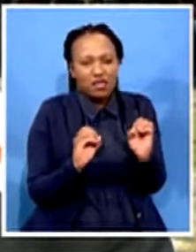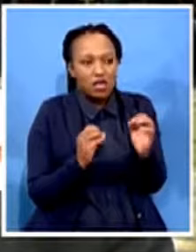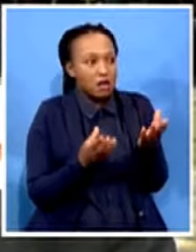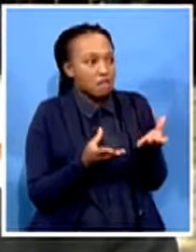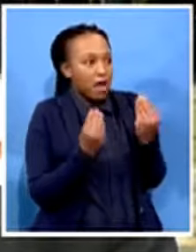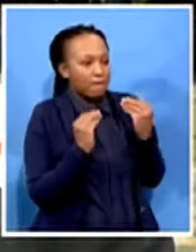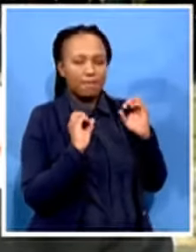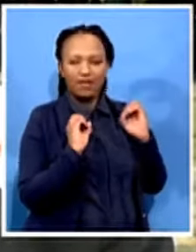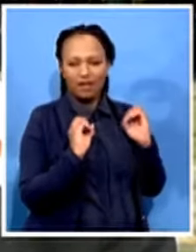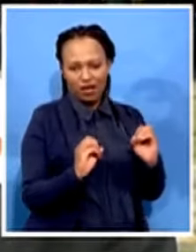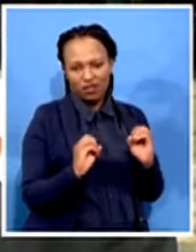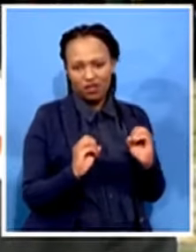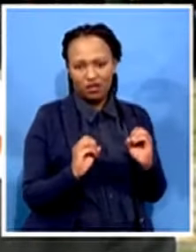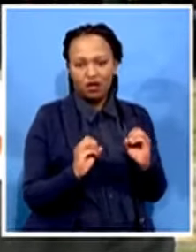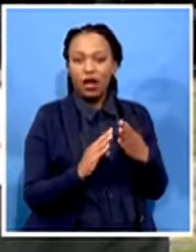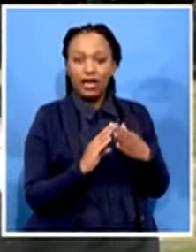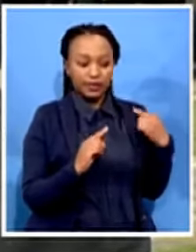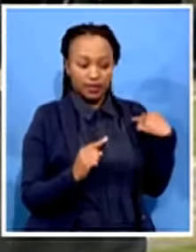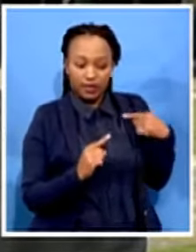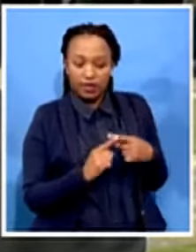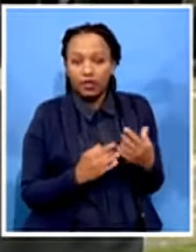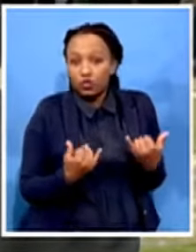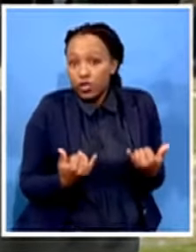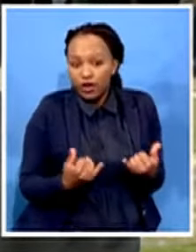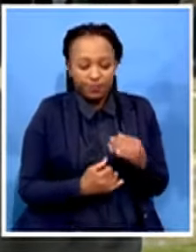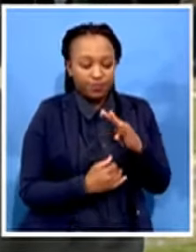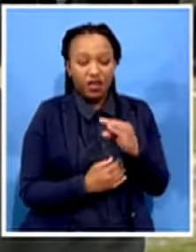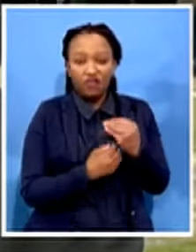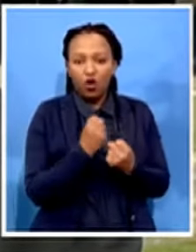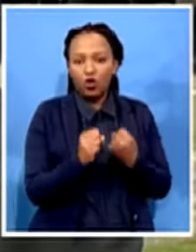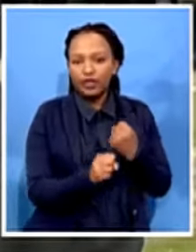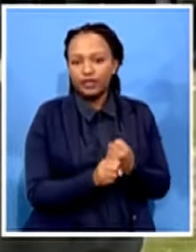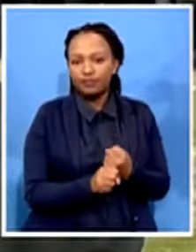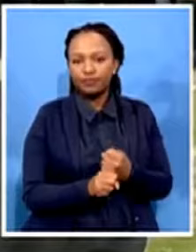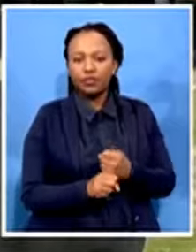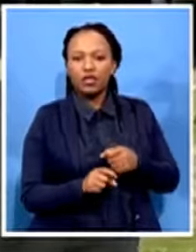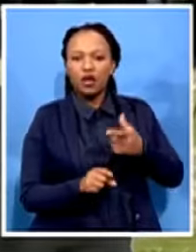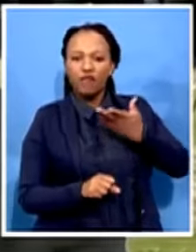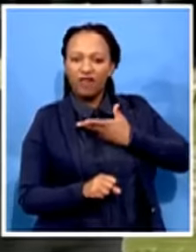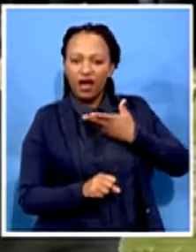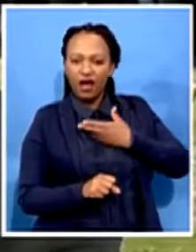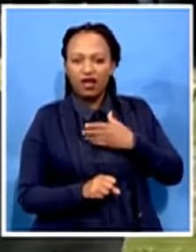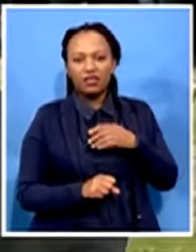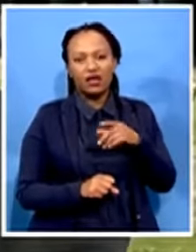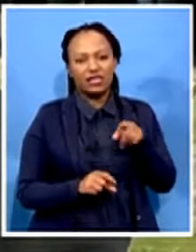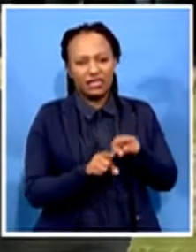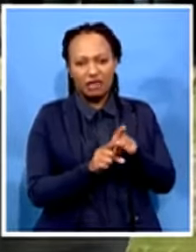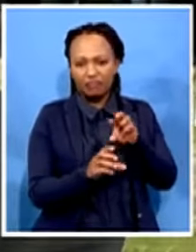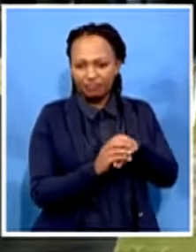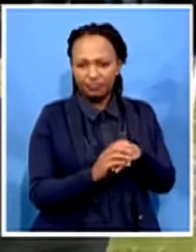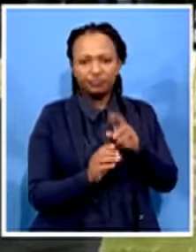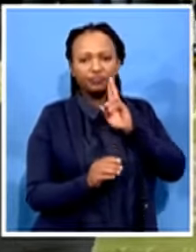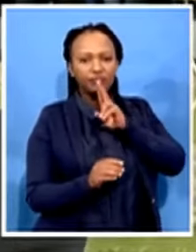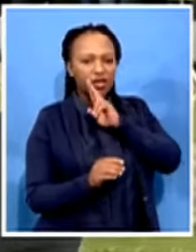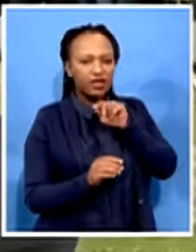why for 40 years now, my father was my uncle was First World War, my father Second, and my